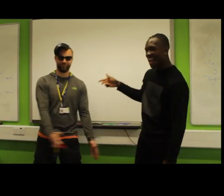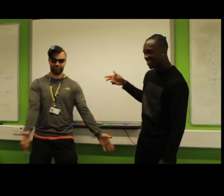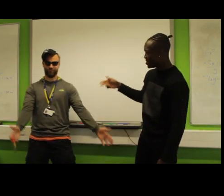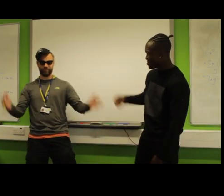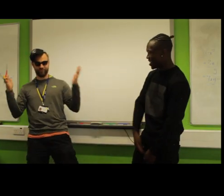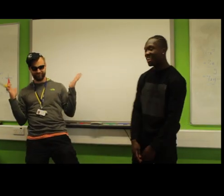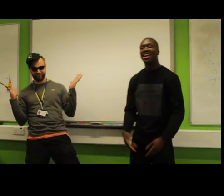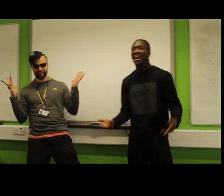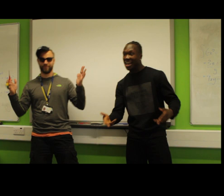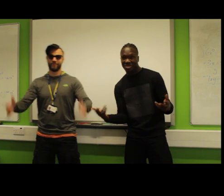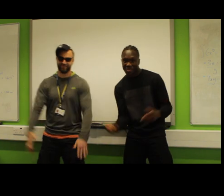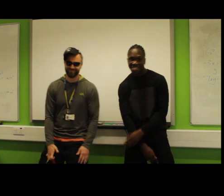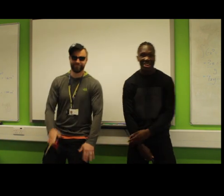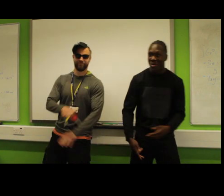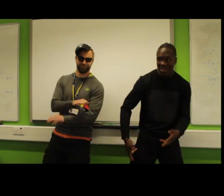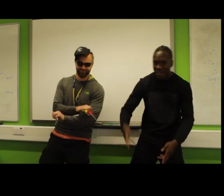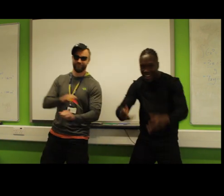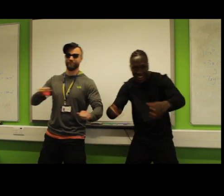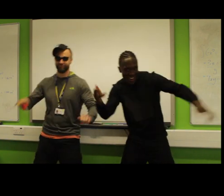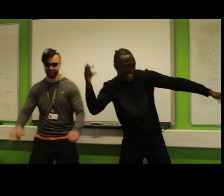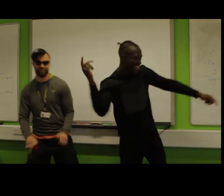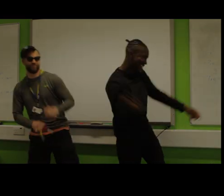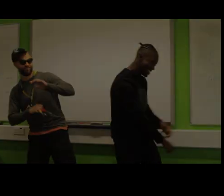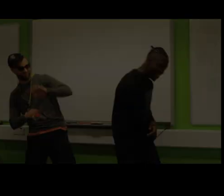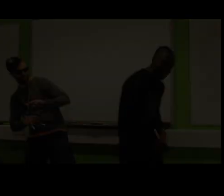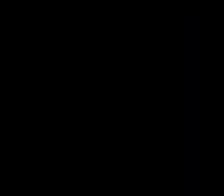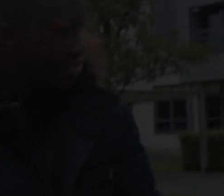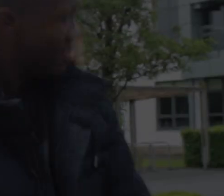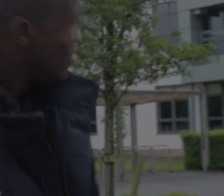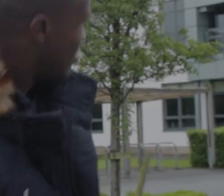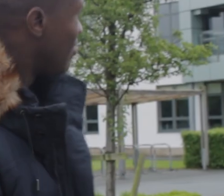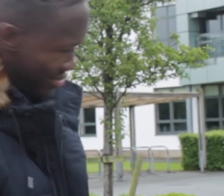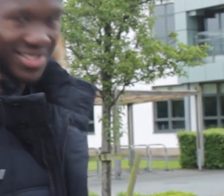knows about the algebraic. Large up Mr. Lewin, put in a rap cash as screwing.